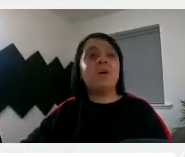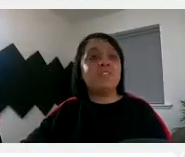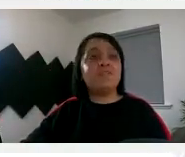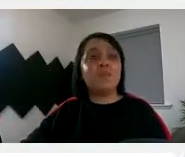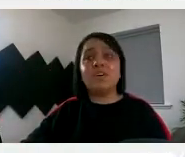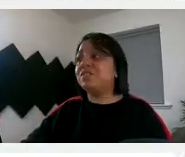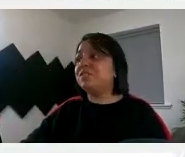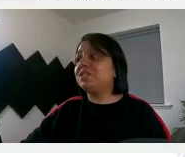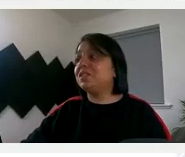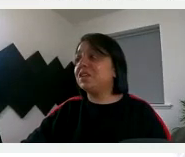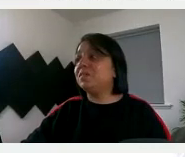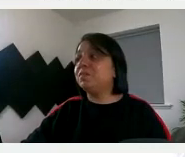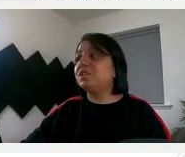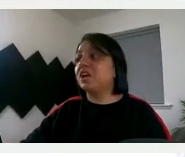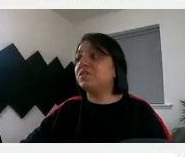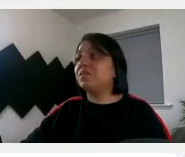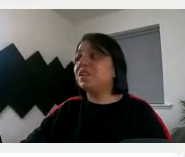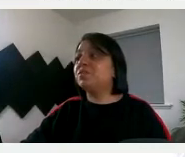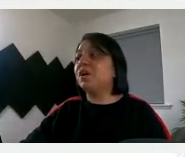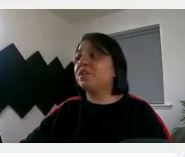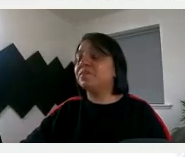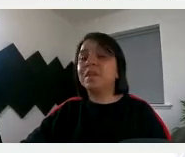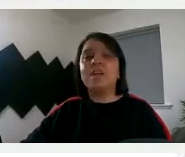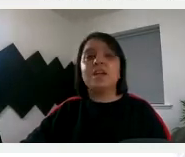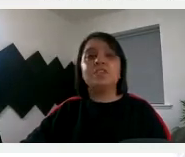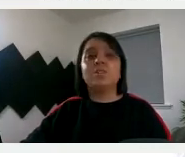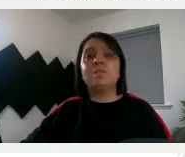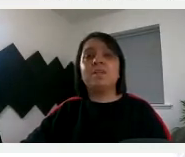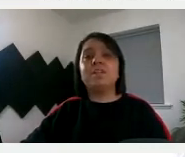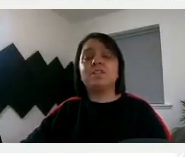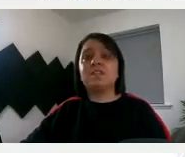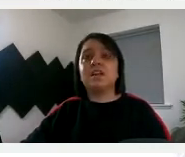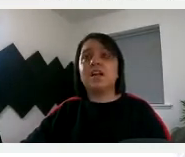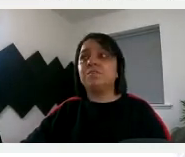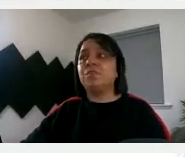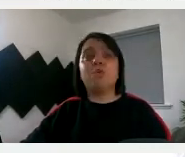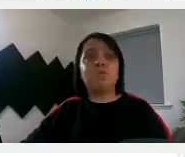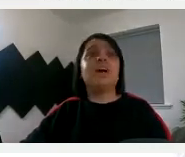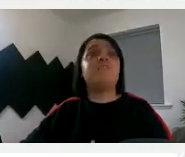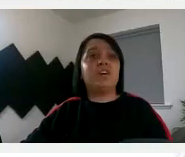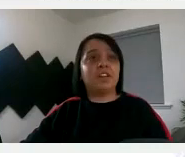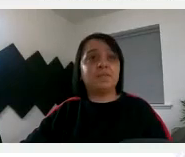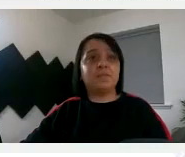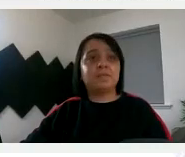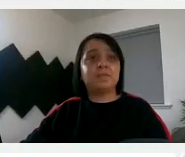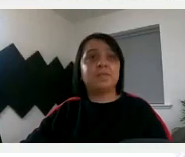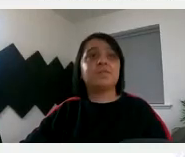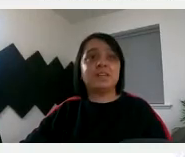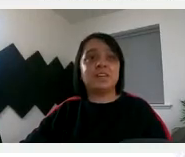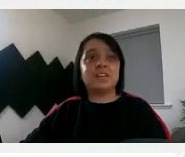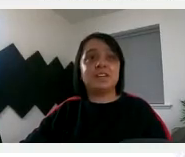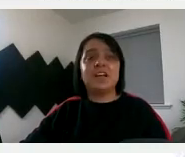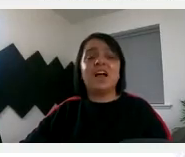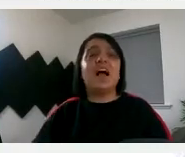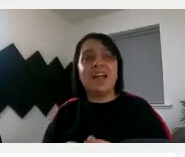Not my favorite word to use, but it's starting to, this word normally means you're born without a father,